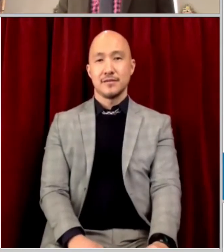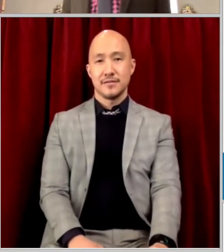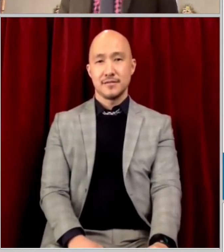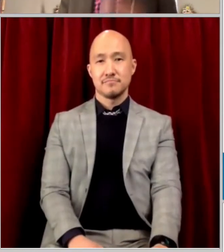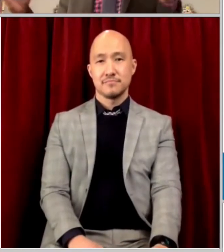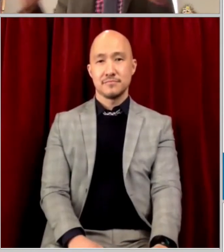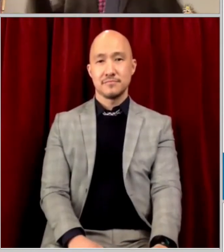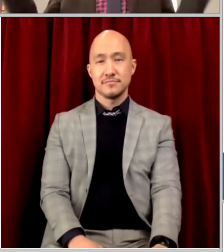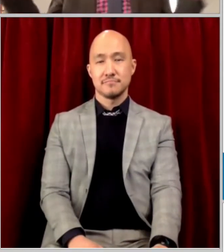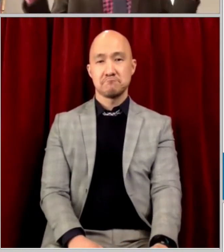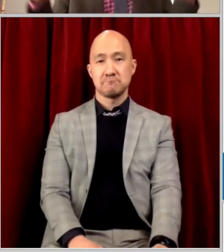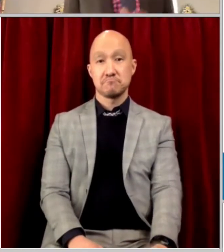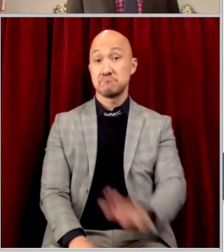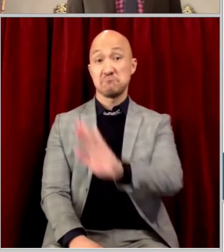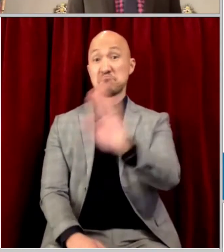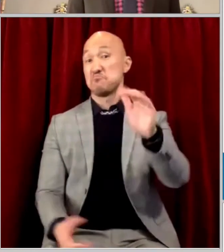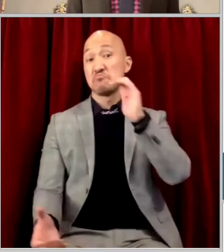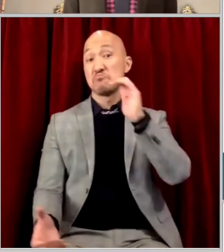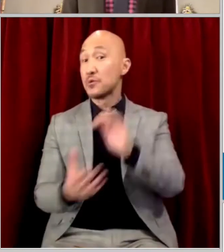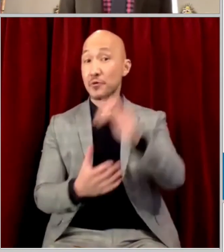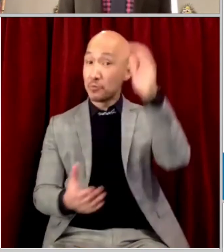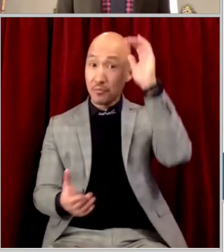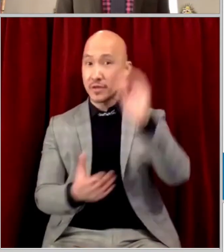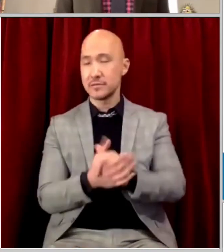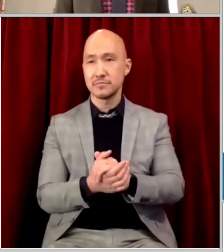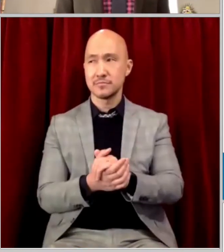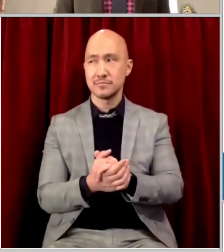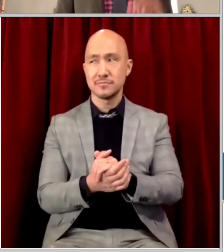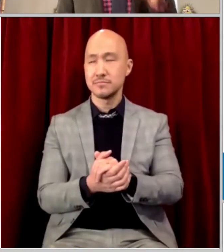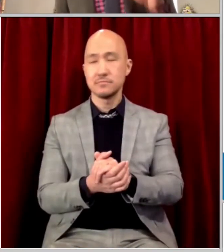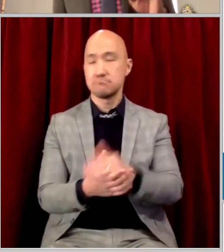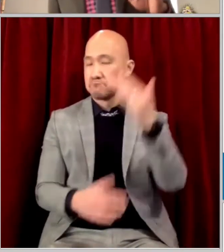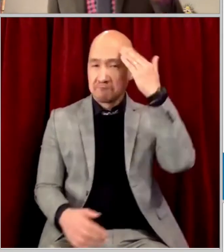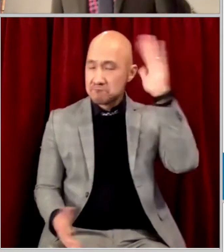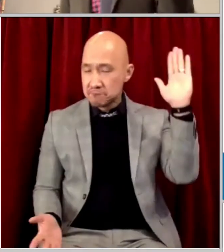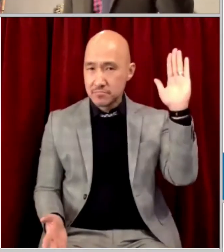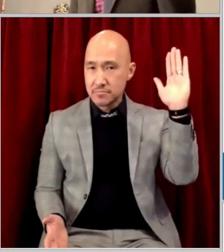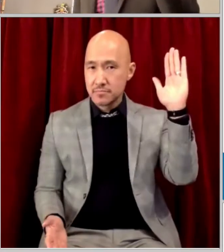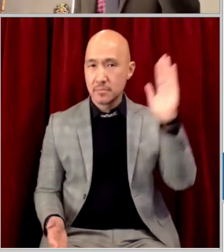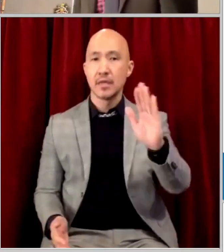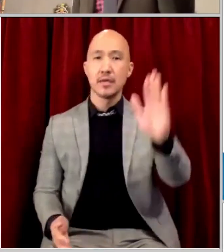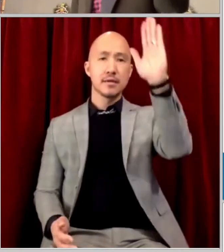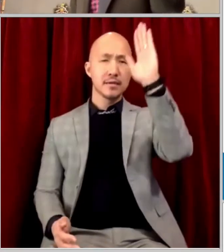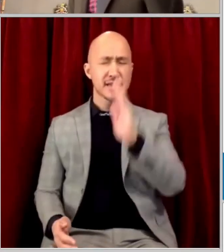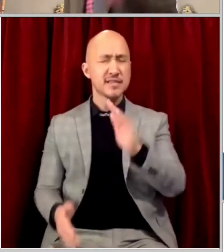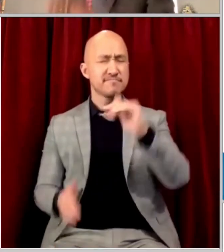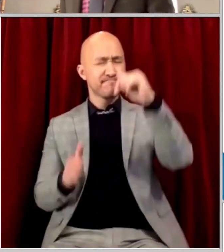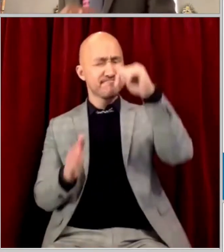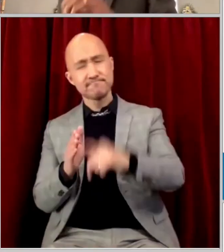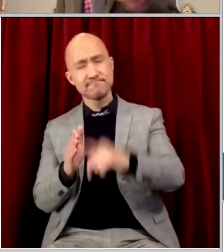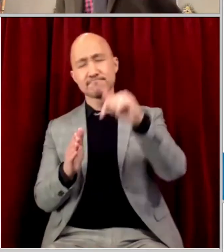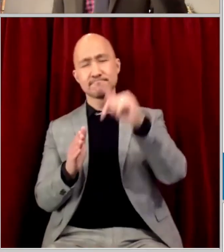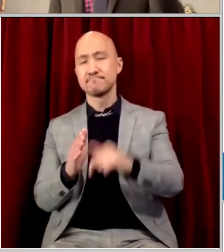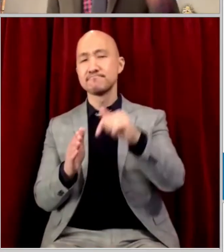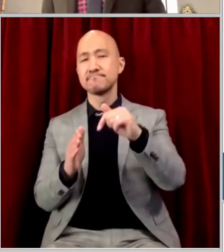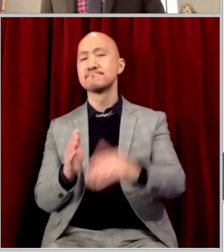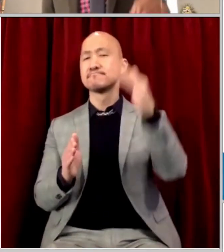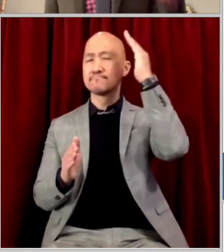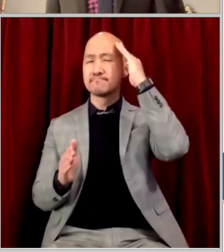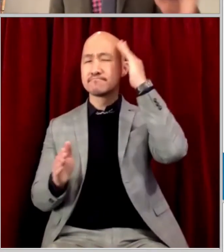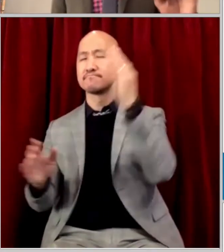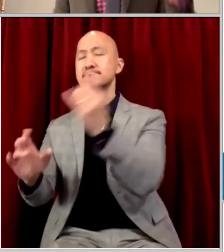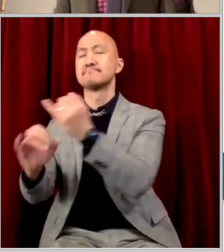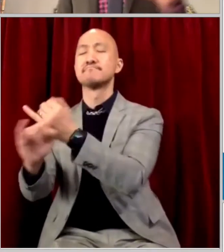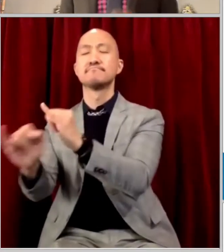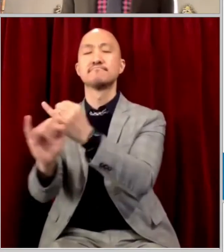knows she's numbered my hairs on my head. But God says he knows and he's numbered